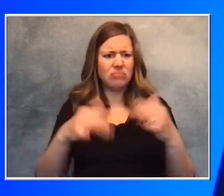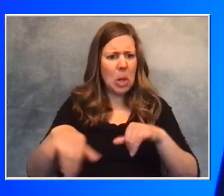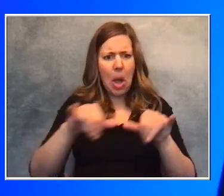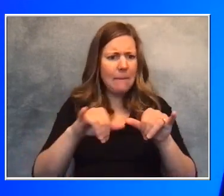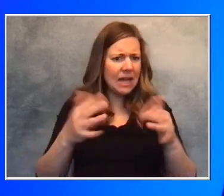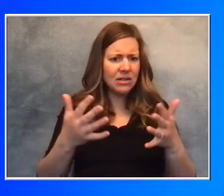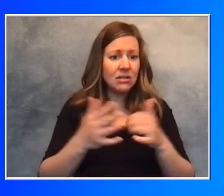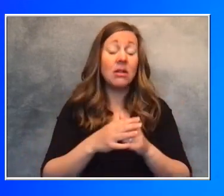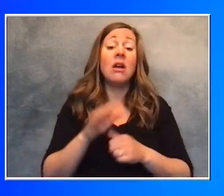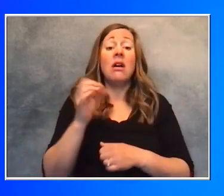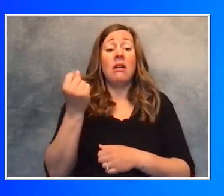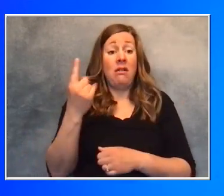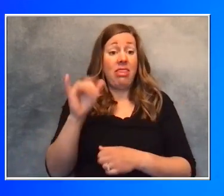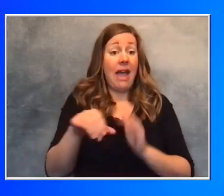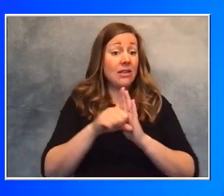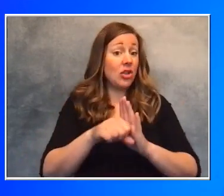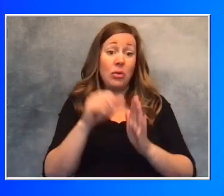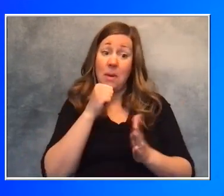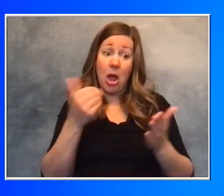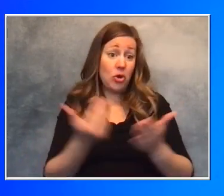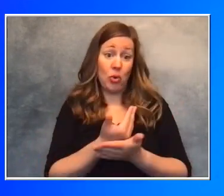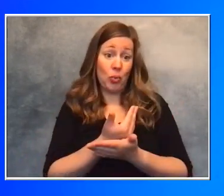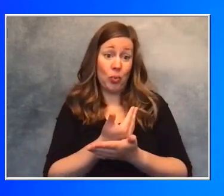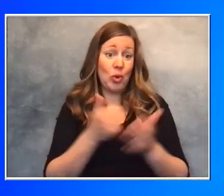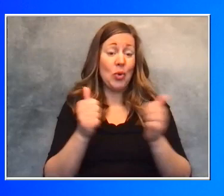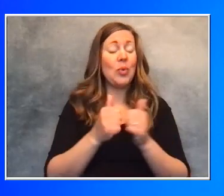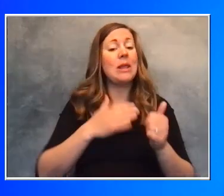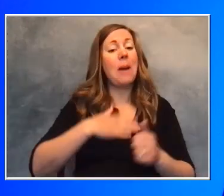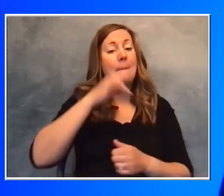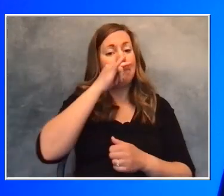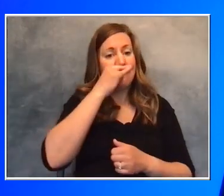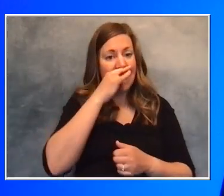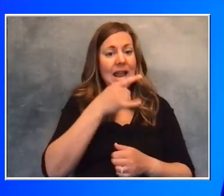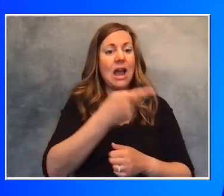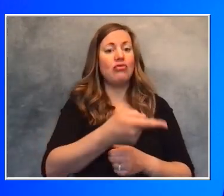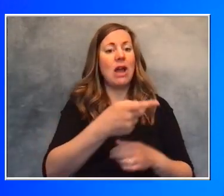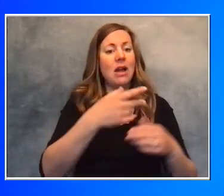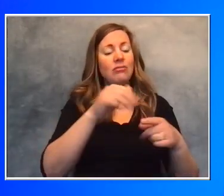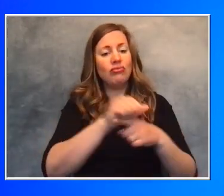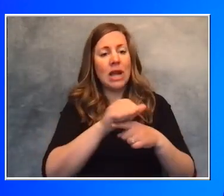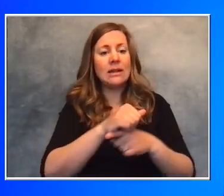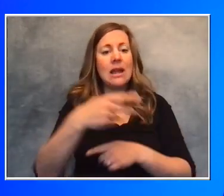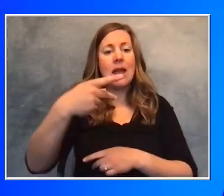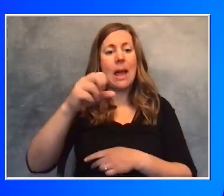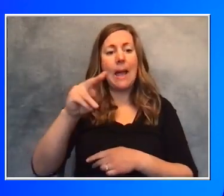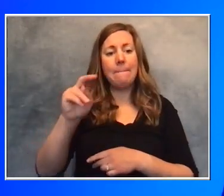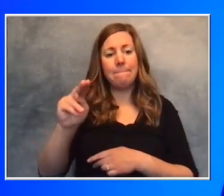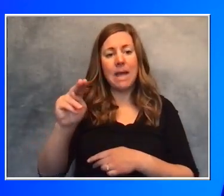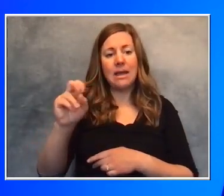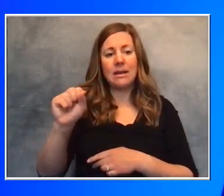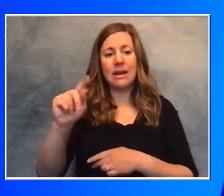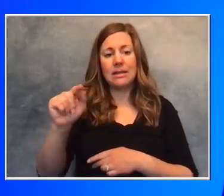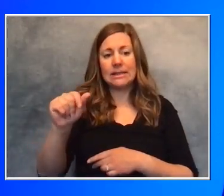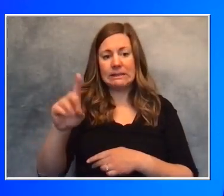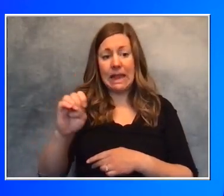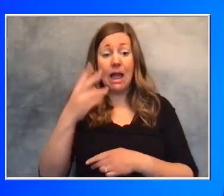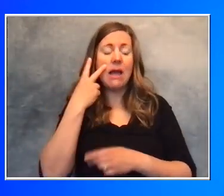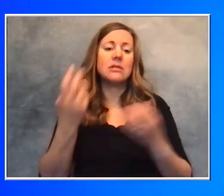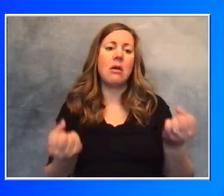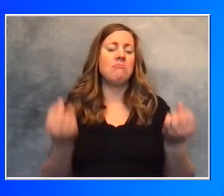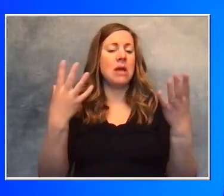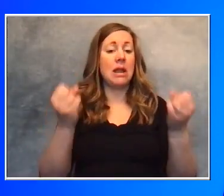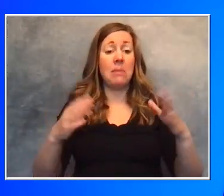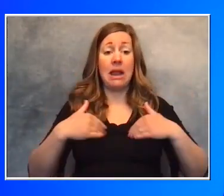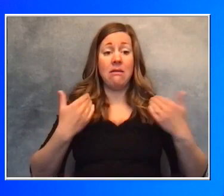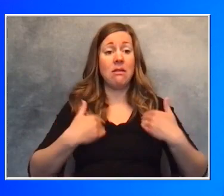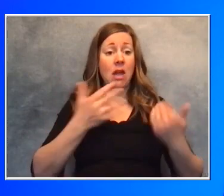In fact, in my pediatric and adolescent medicine practice at Penn State, I saw many adolescent young women